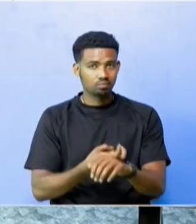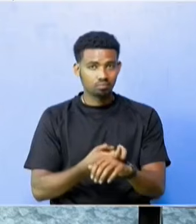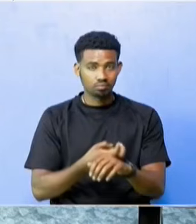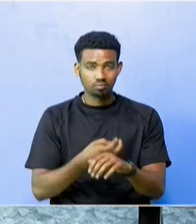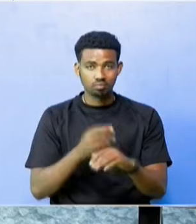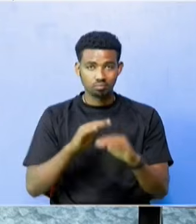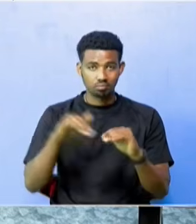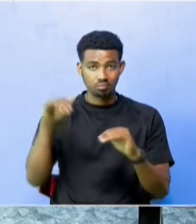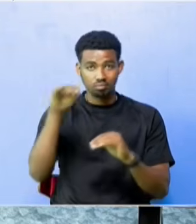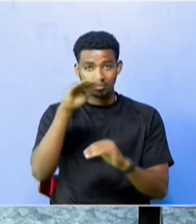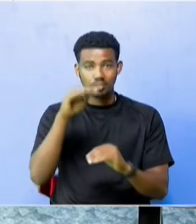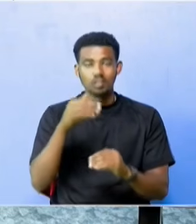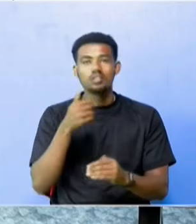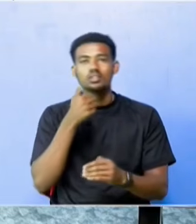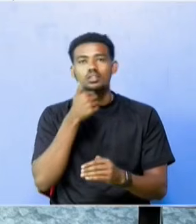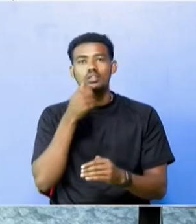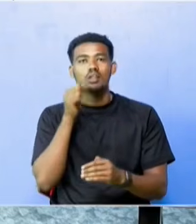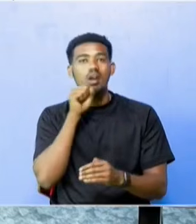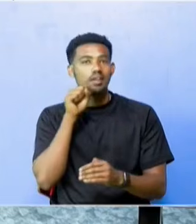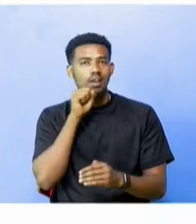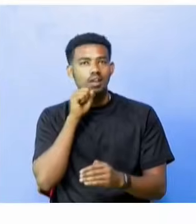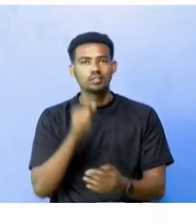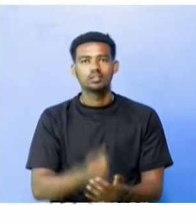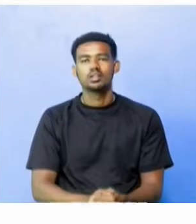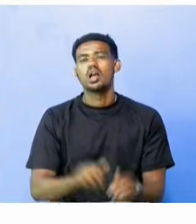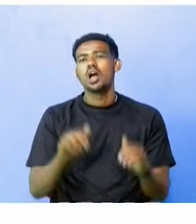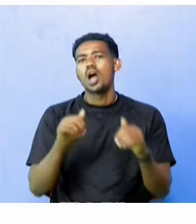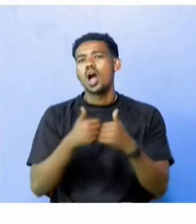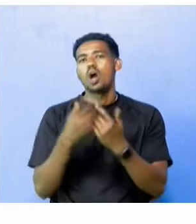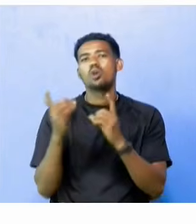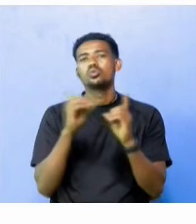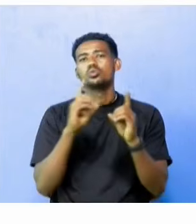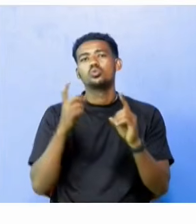is what? Saada. Okay. How do we do it?